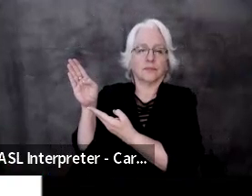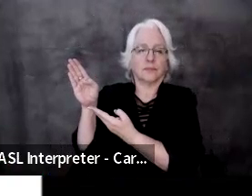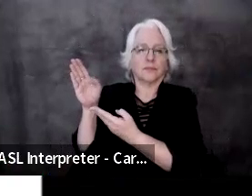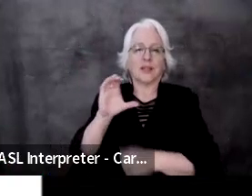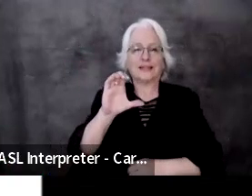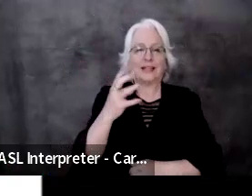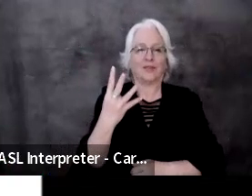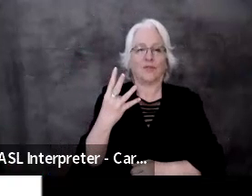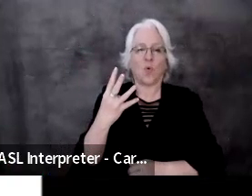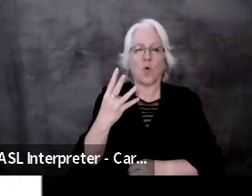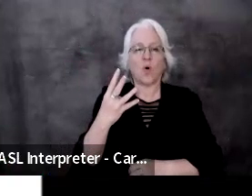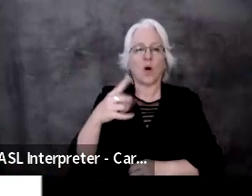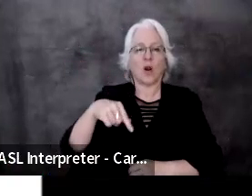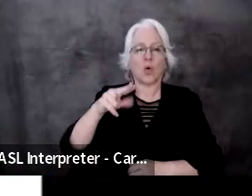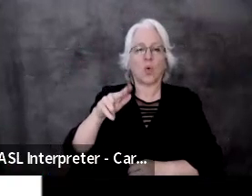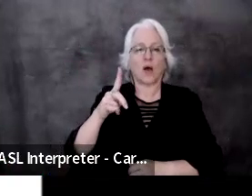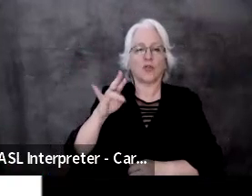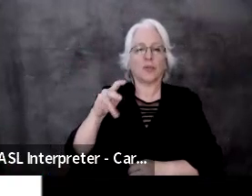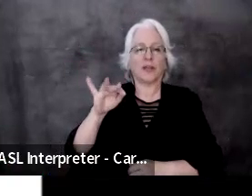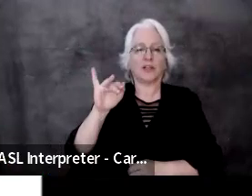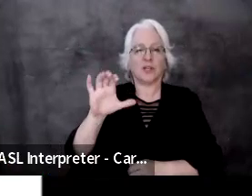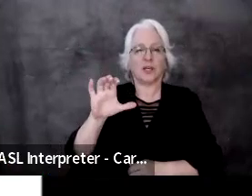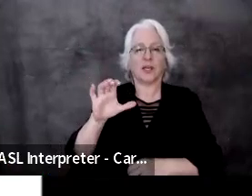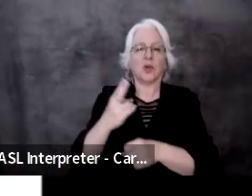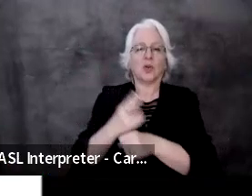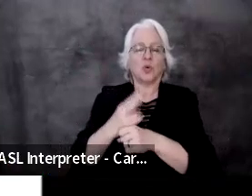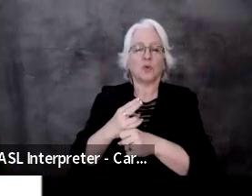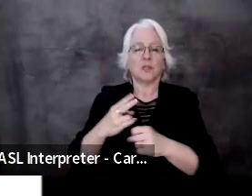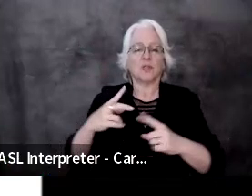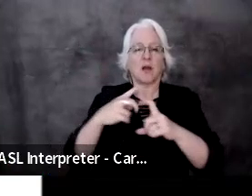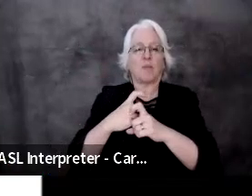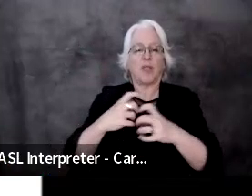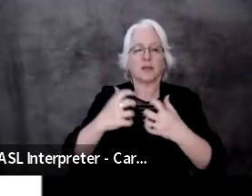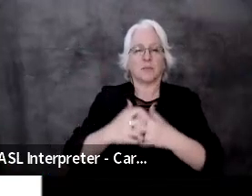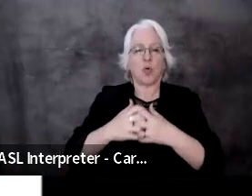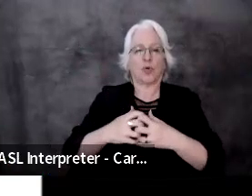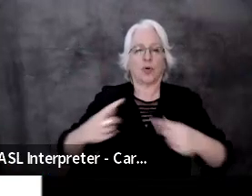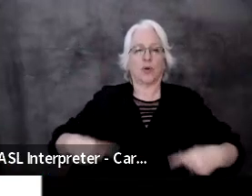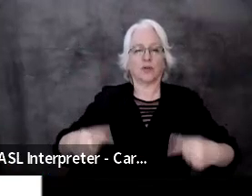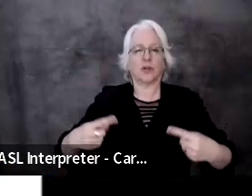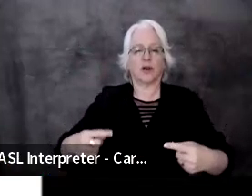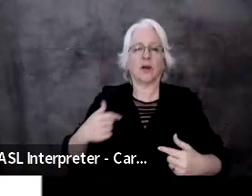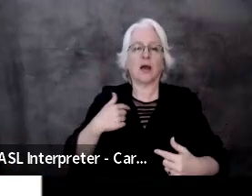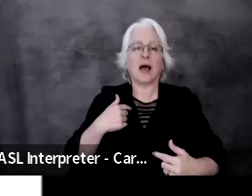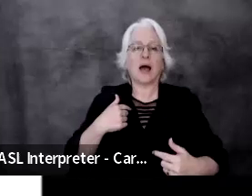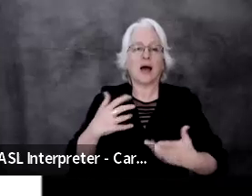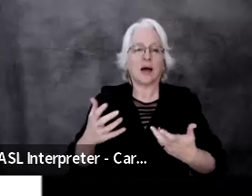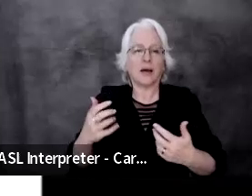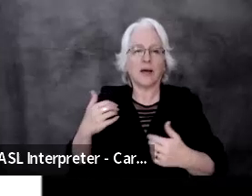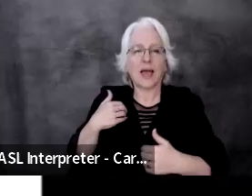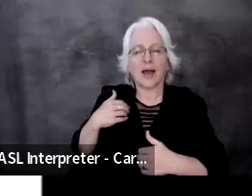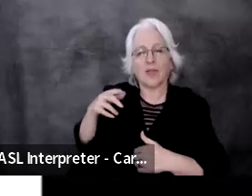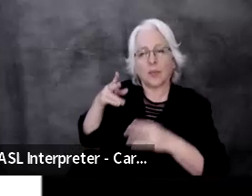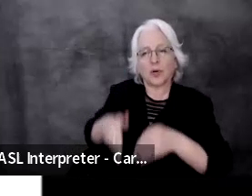accident. I ran a Center for Independent Living for 31 years, and I am currently Executive Director of the National Council on Independent